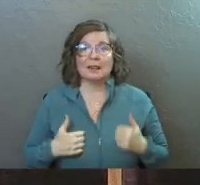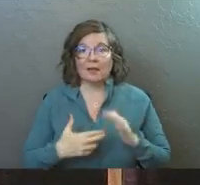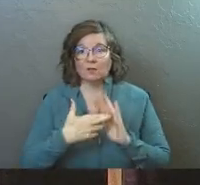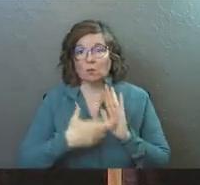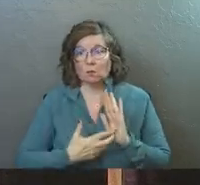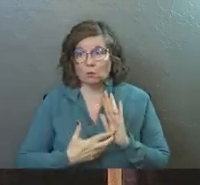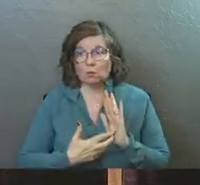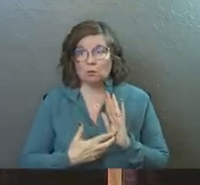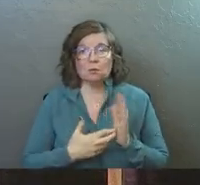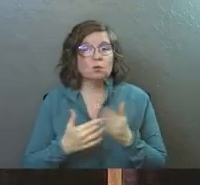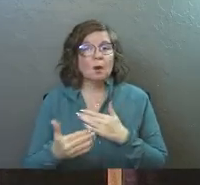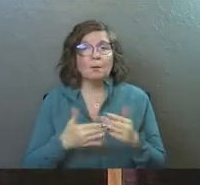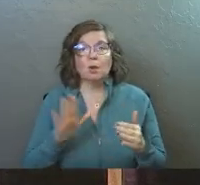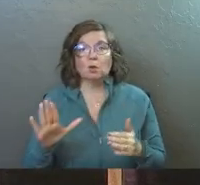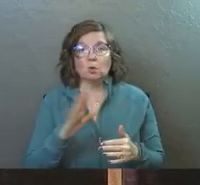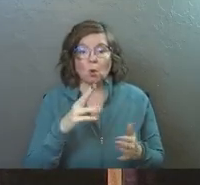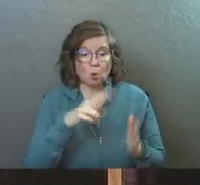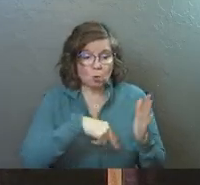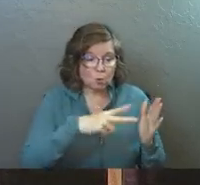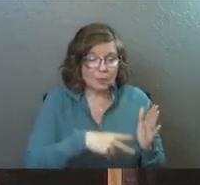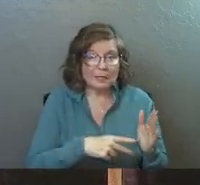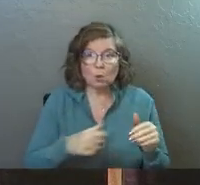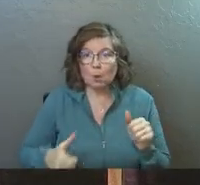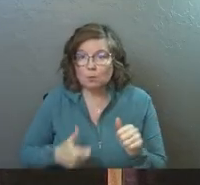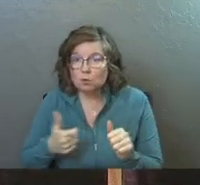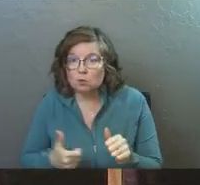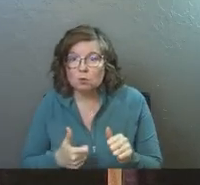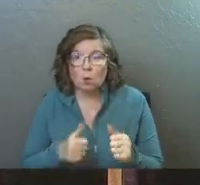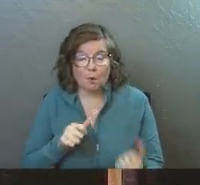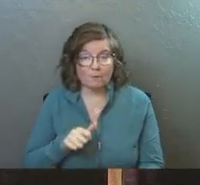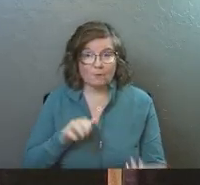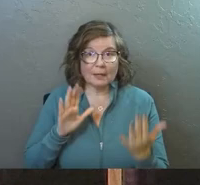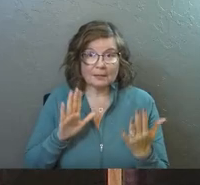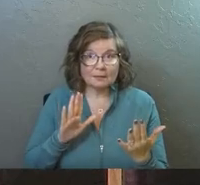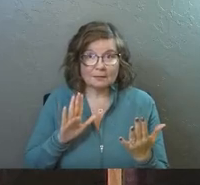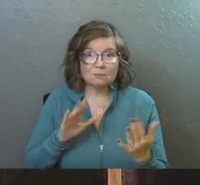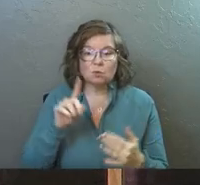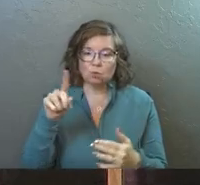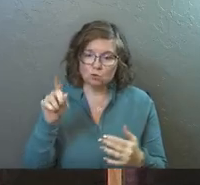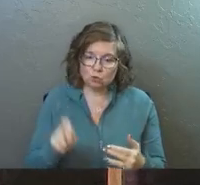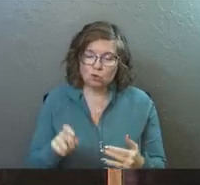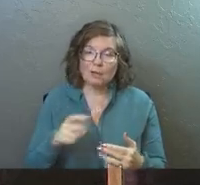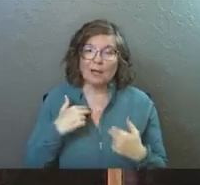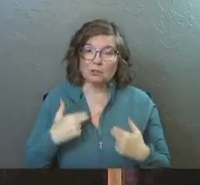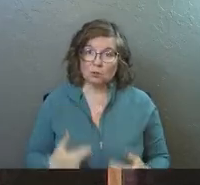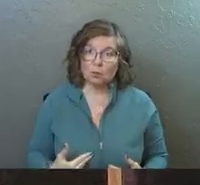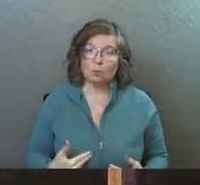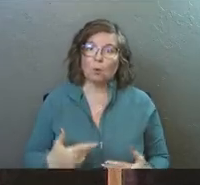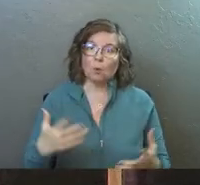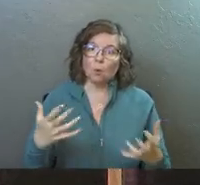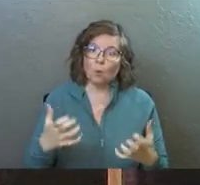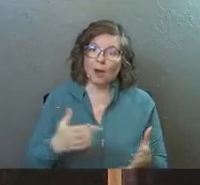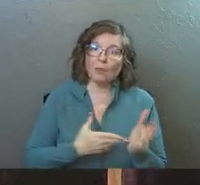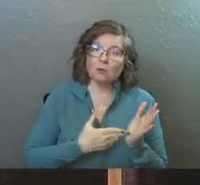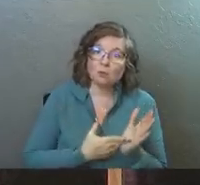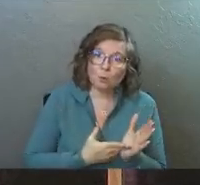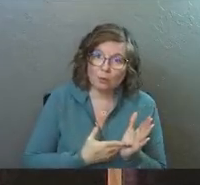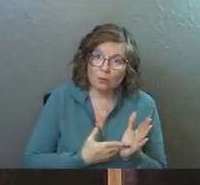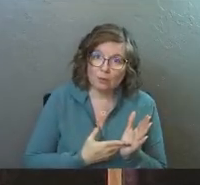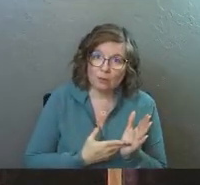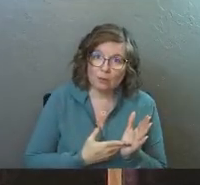rule, no matter what you're reading or pursuing or facing, you should, as a human being, want the